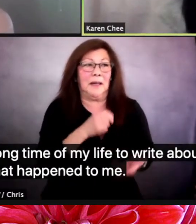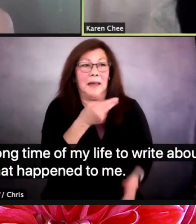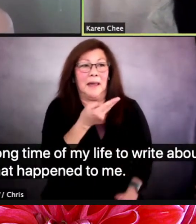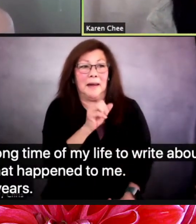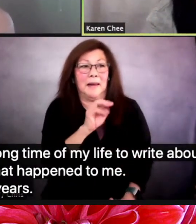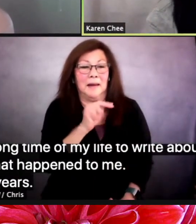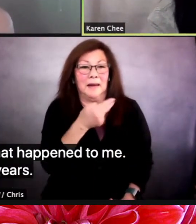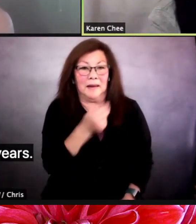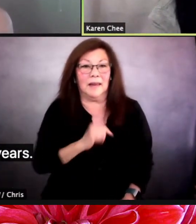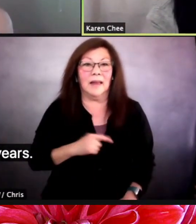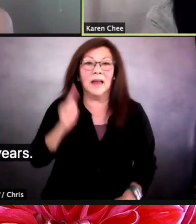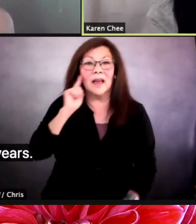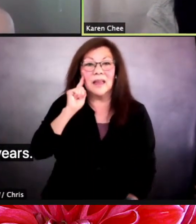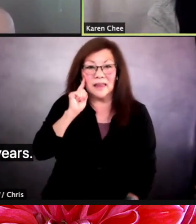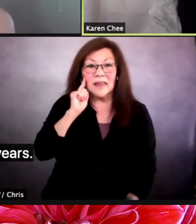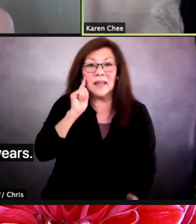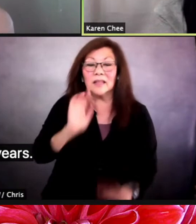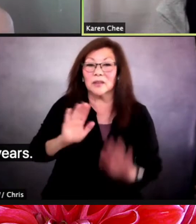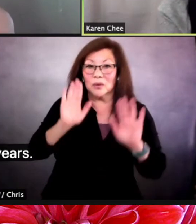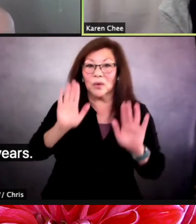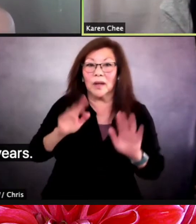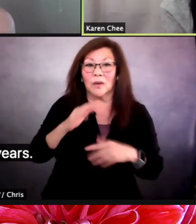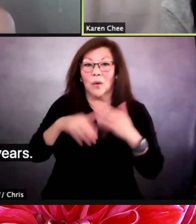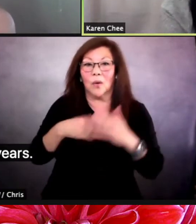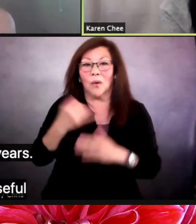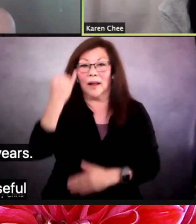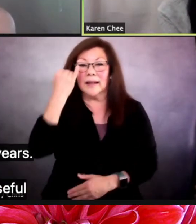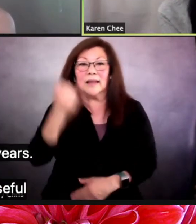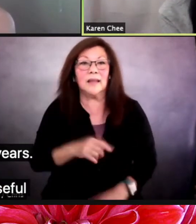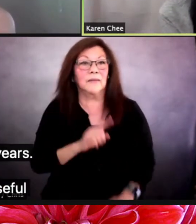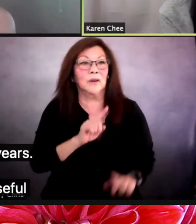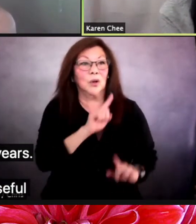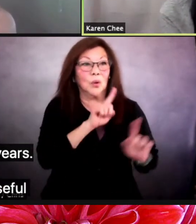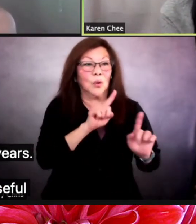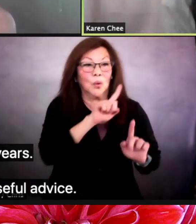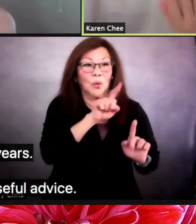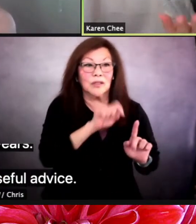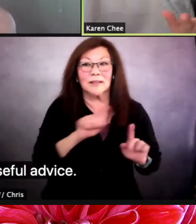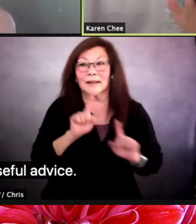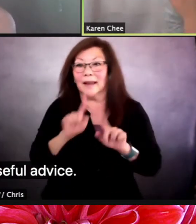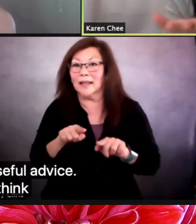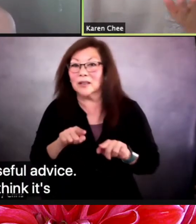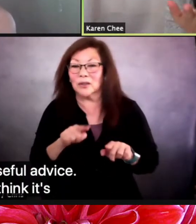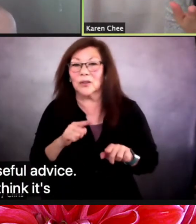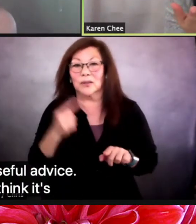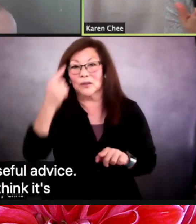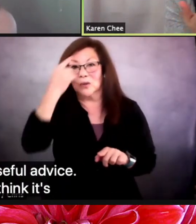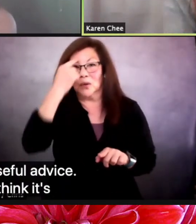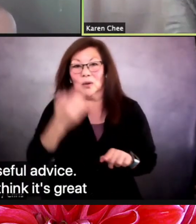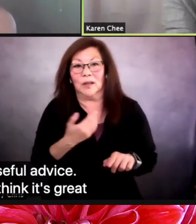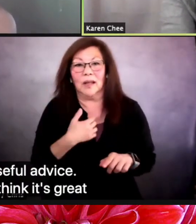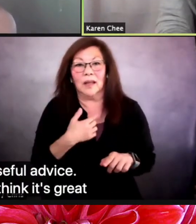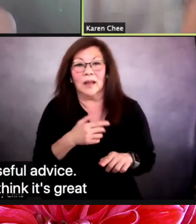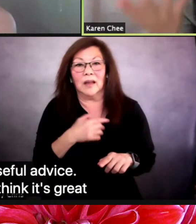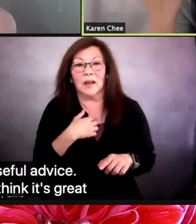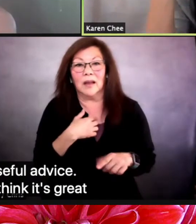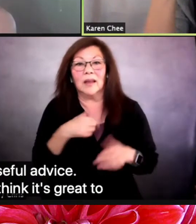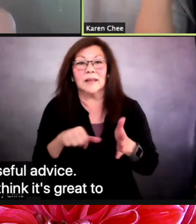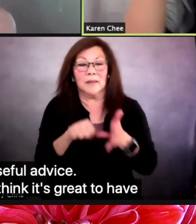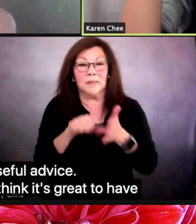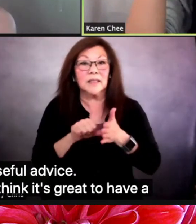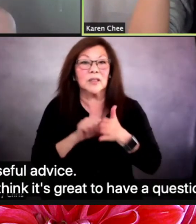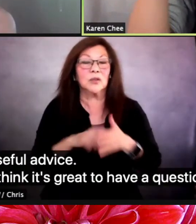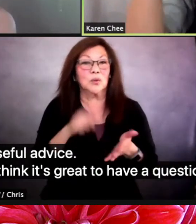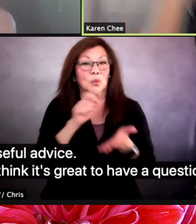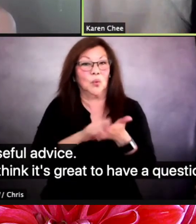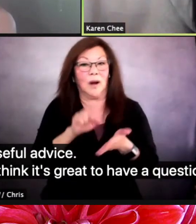I think that's great. I think the idea of having a question that sort of doesn't leave your brain is really good. And I love that that was also sort of the impetus for you writing this novel too,